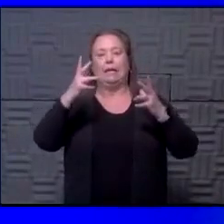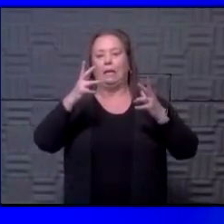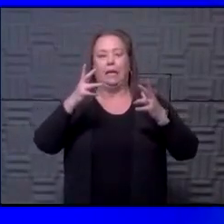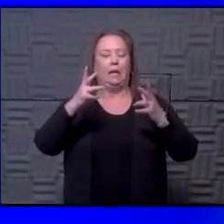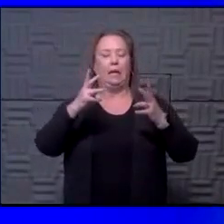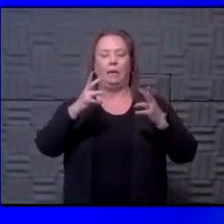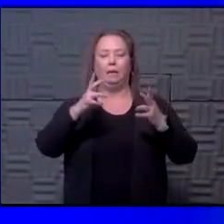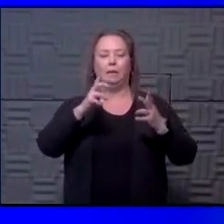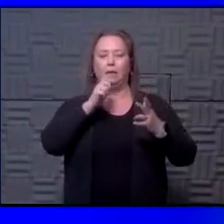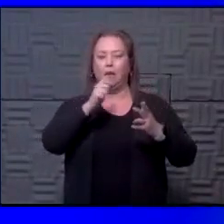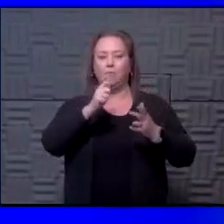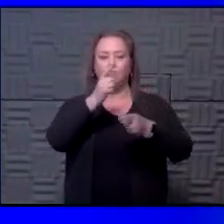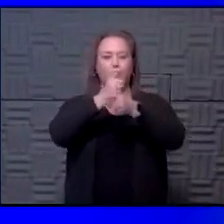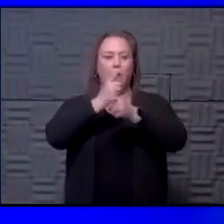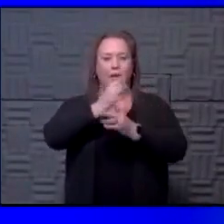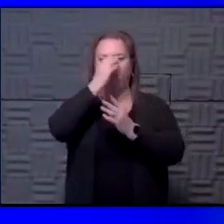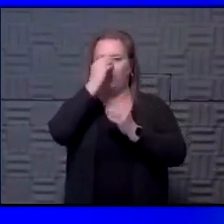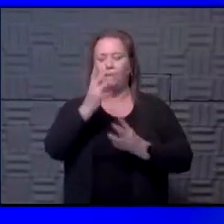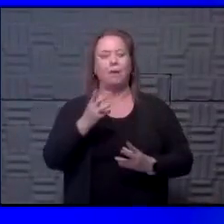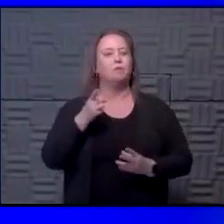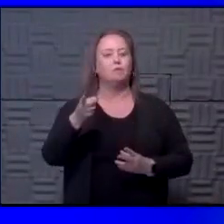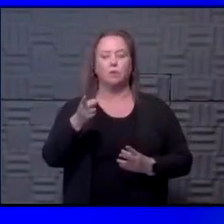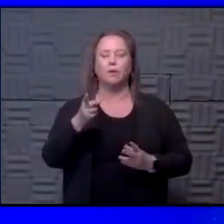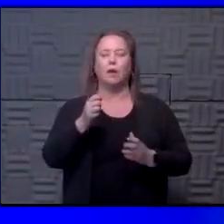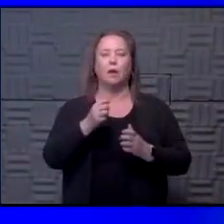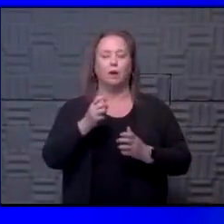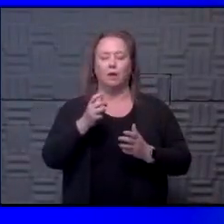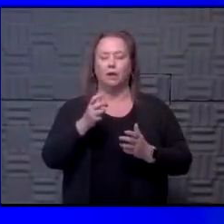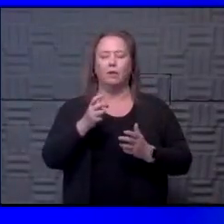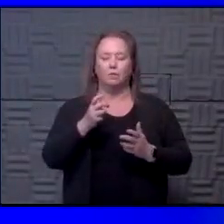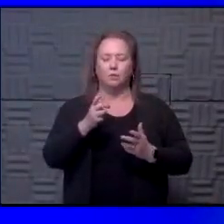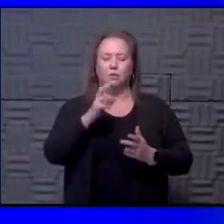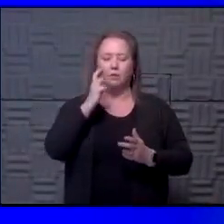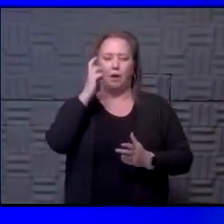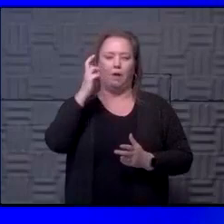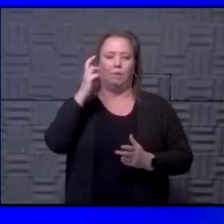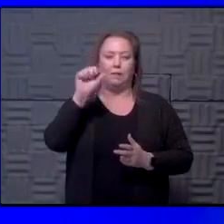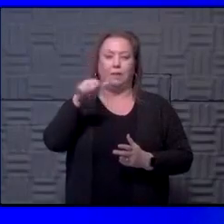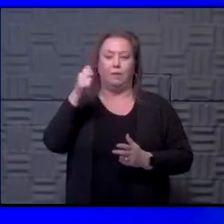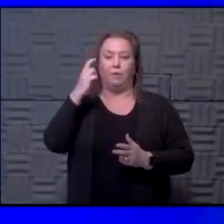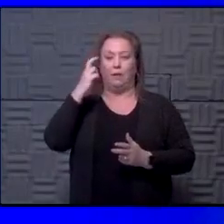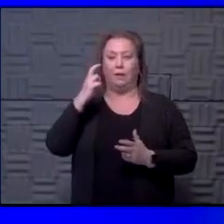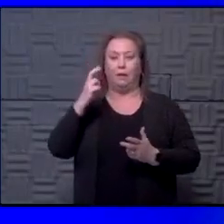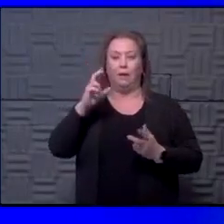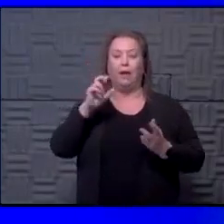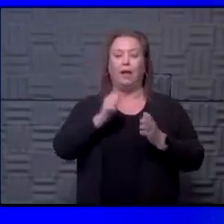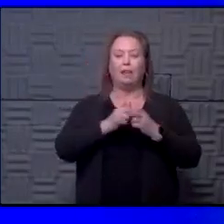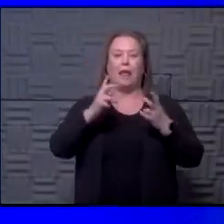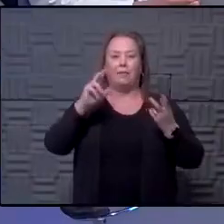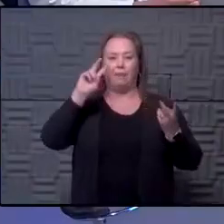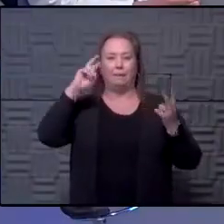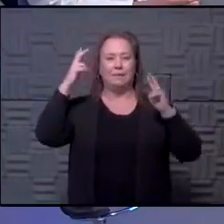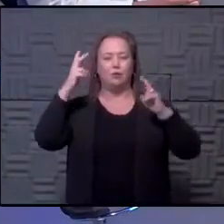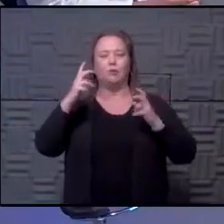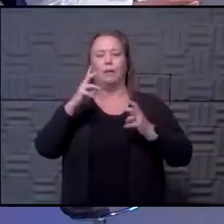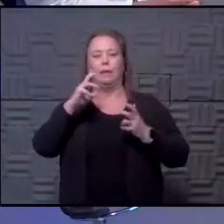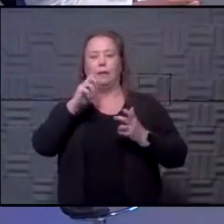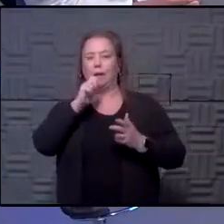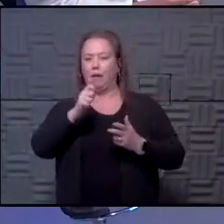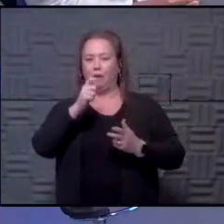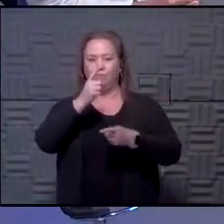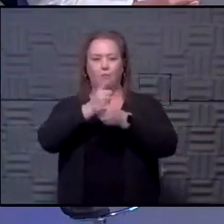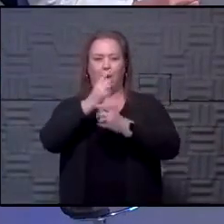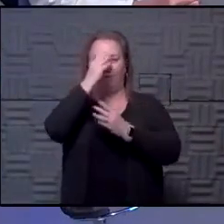there's so many ways to get that misinformation as well. So I think those are the other things to Loud consider. misinformation. That's a good term. That's much better